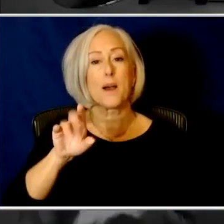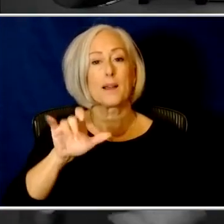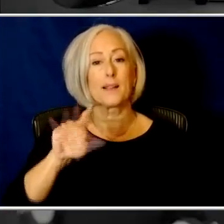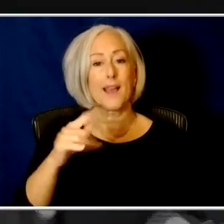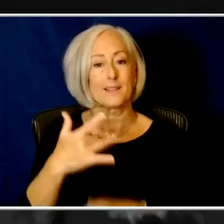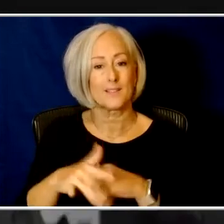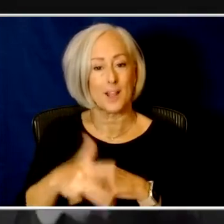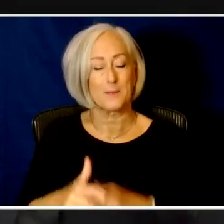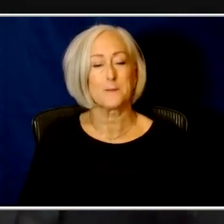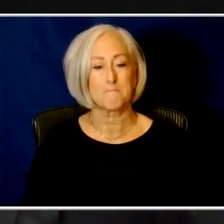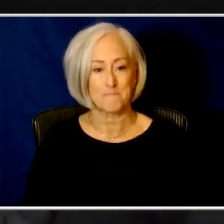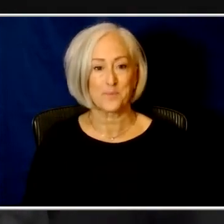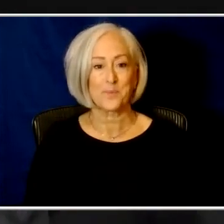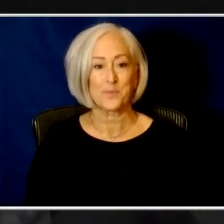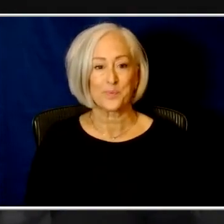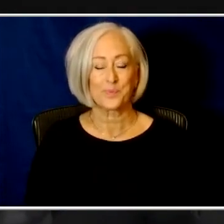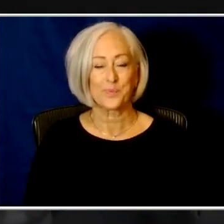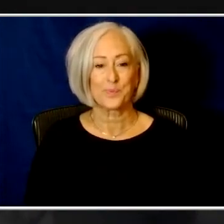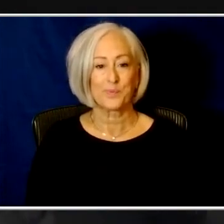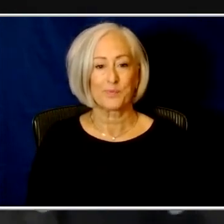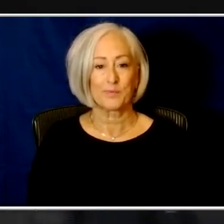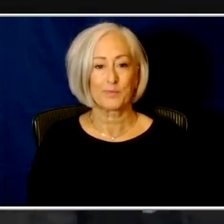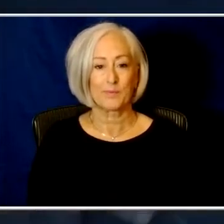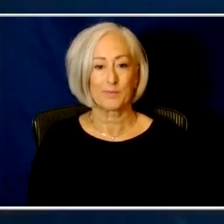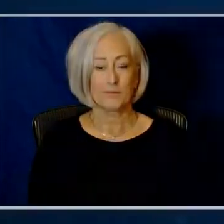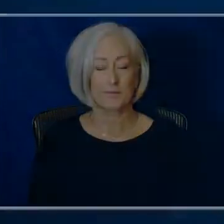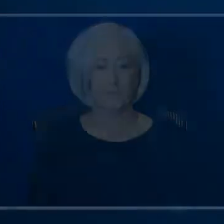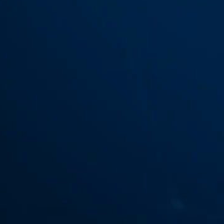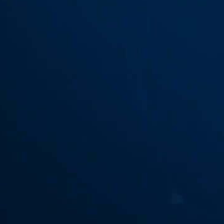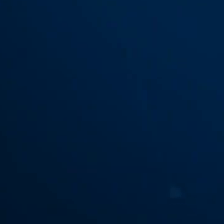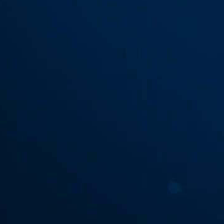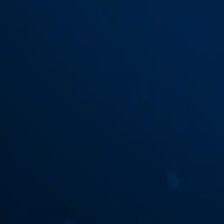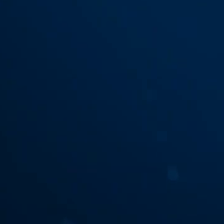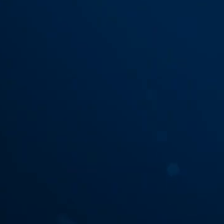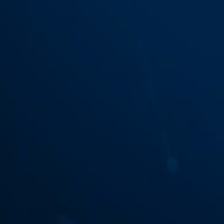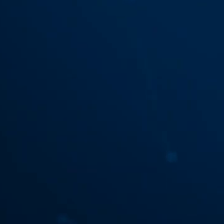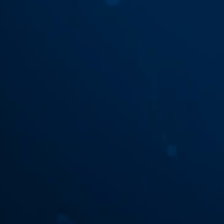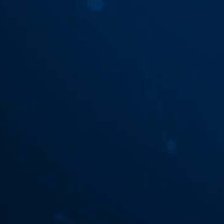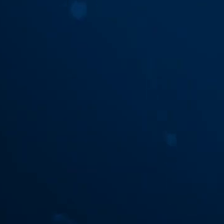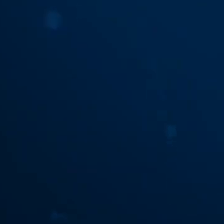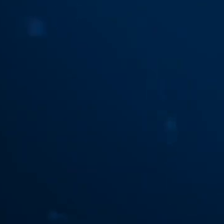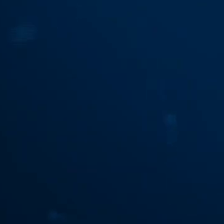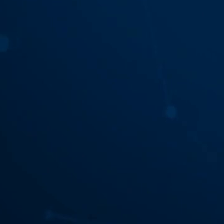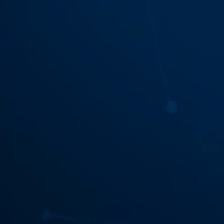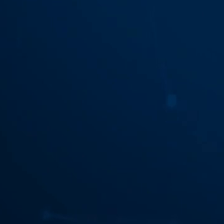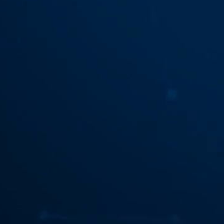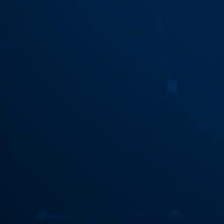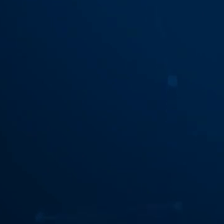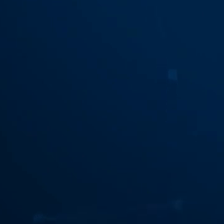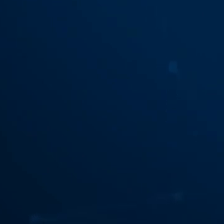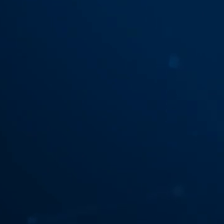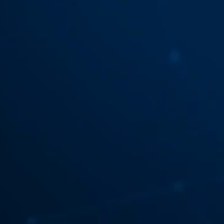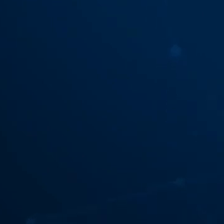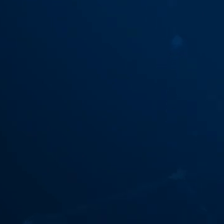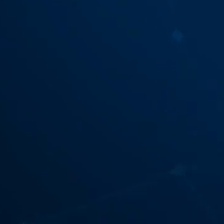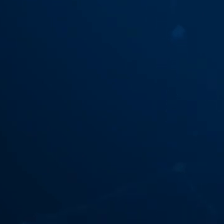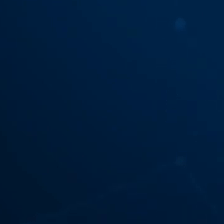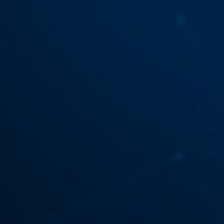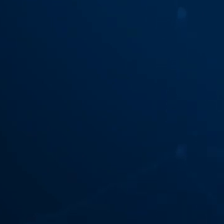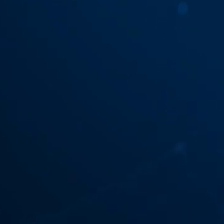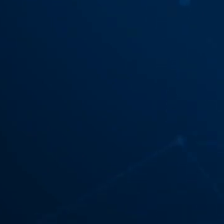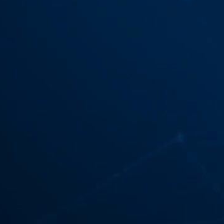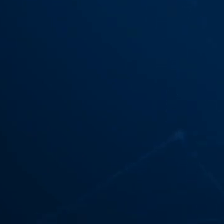that one cancer patient hopes will soon become a New York Times bestseller. So you're going to meet the author, and we're going to tell you all about the book. We'll see you back here tomorrow at